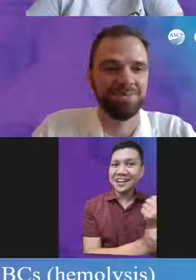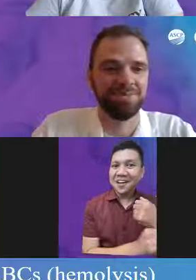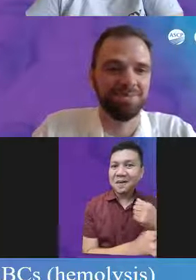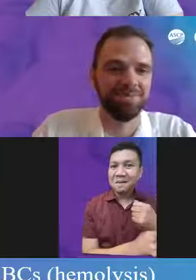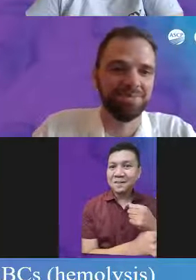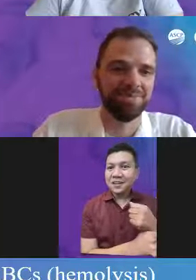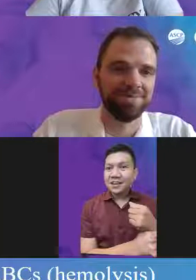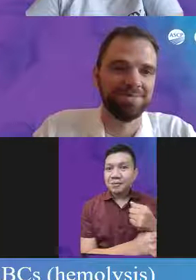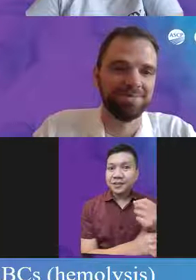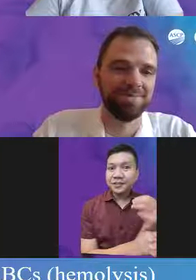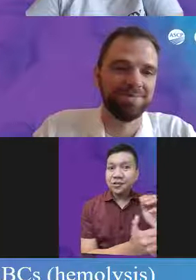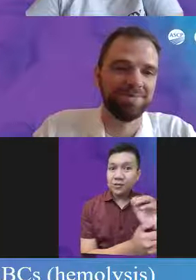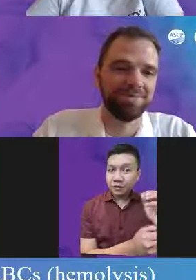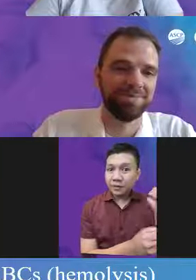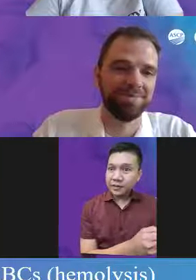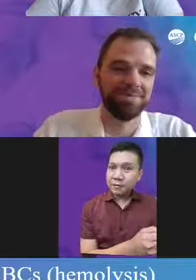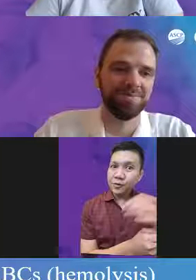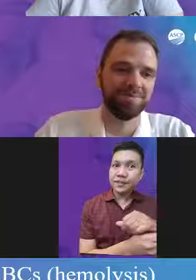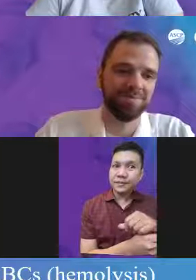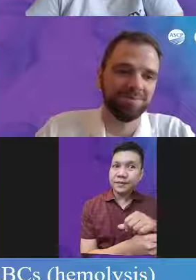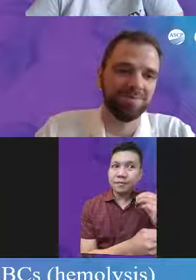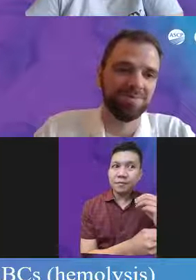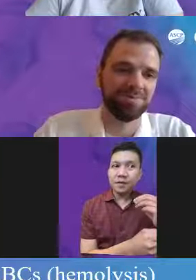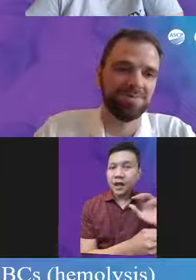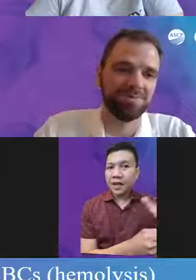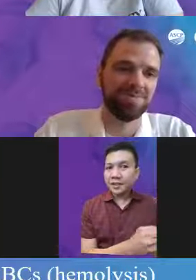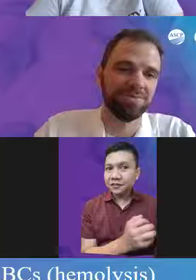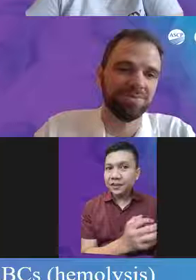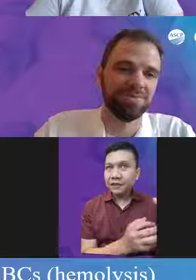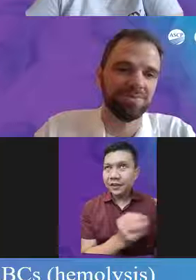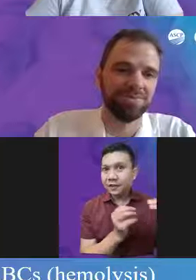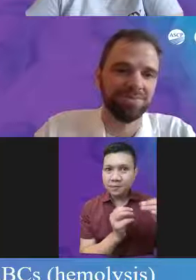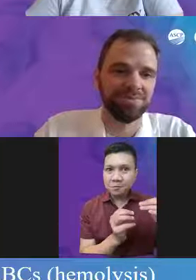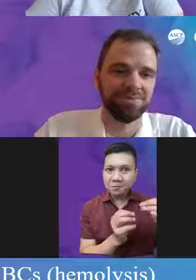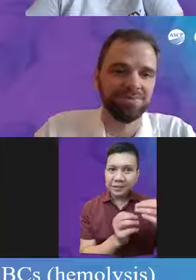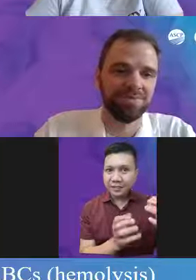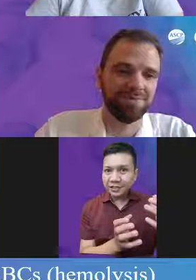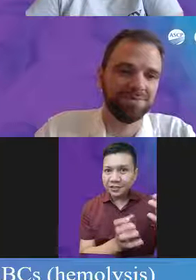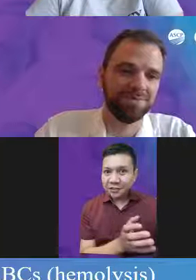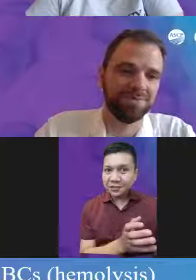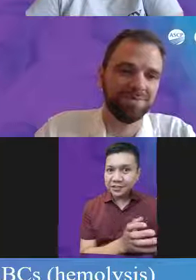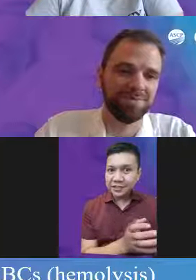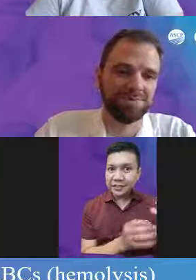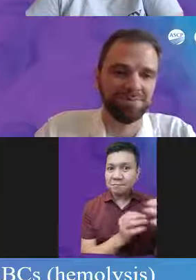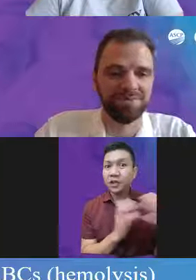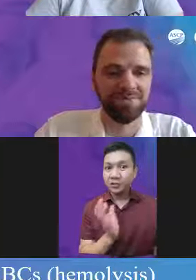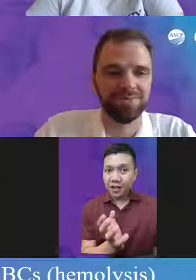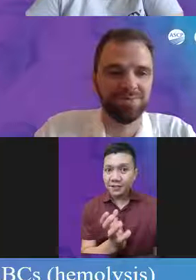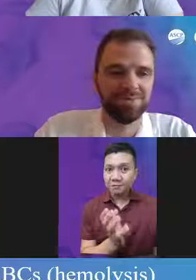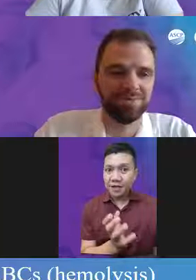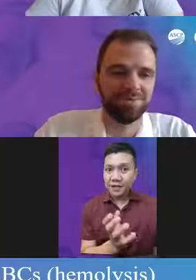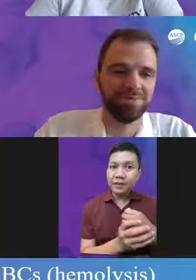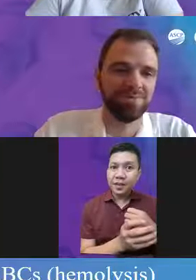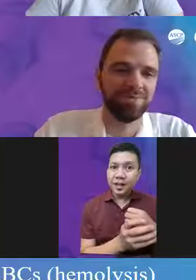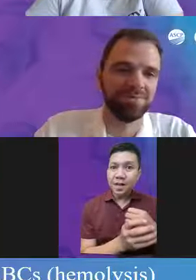infection. Because those are really important. I like to think of it when I see schistocytes at blood